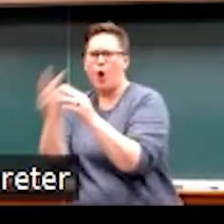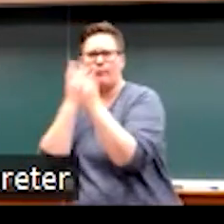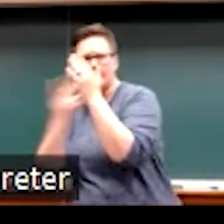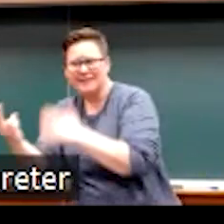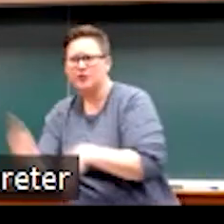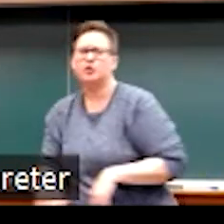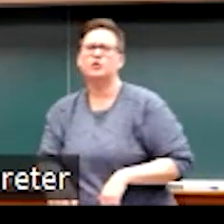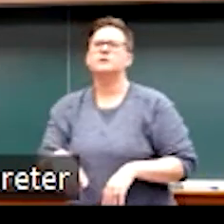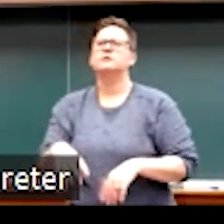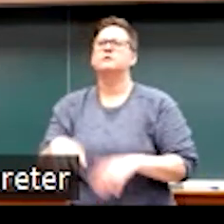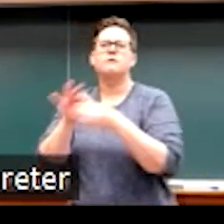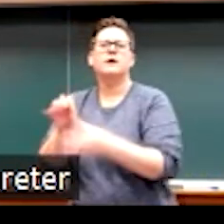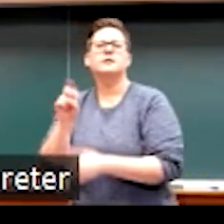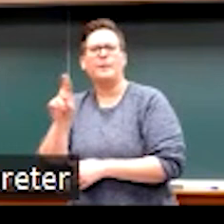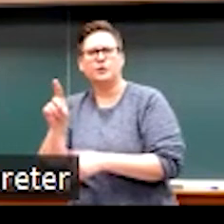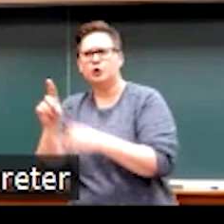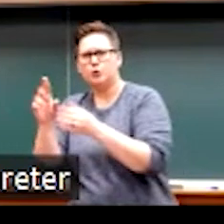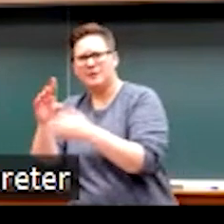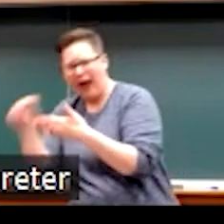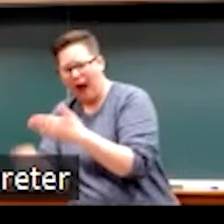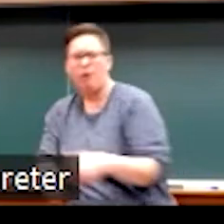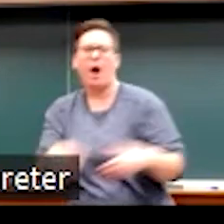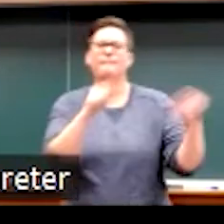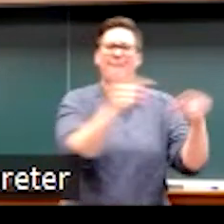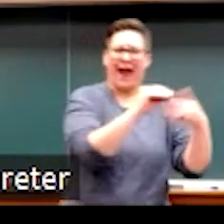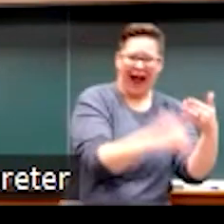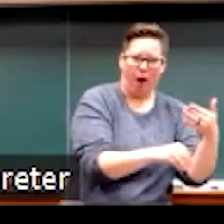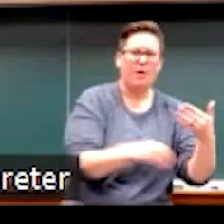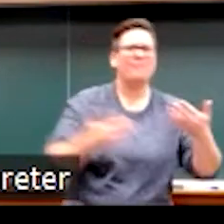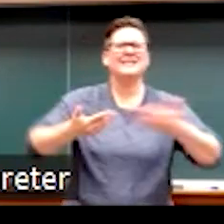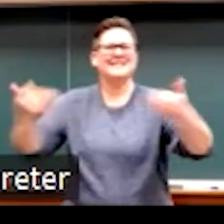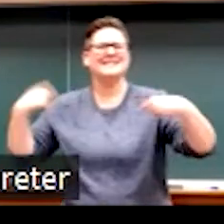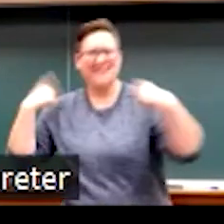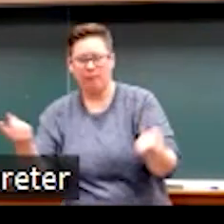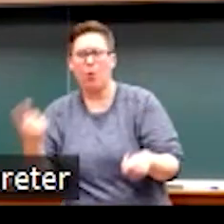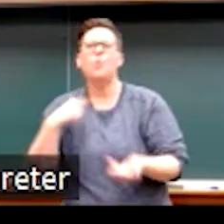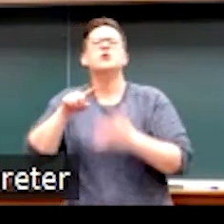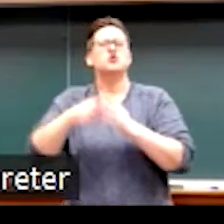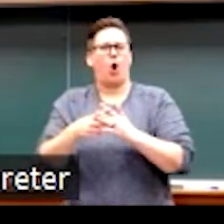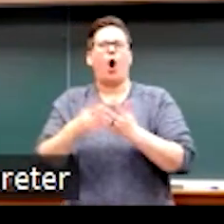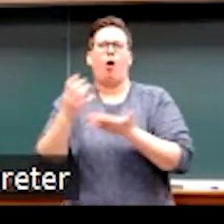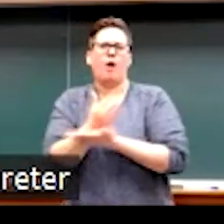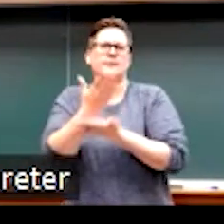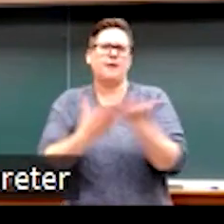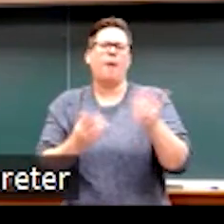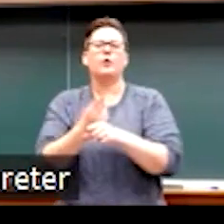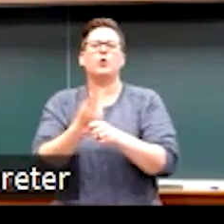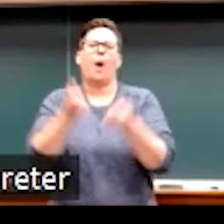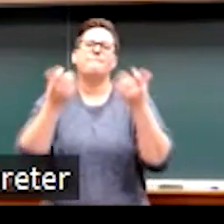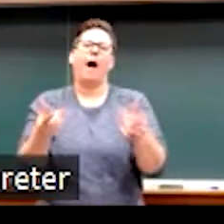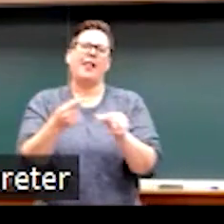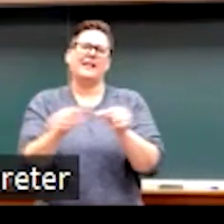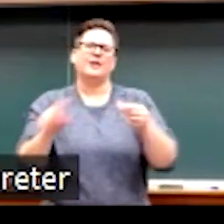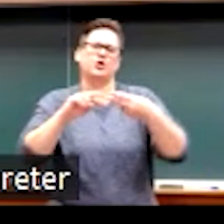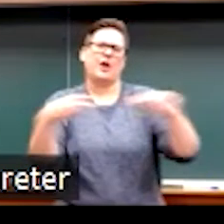of substance-related outcomes and pain-related outcomes. We have started to do some of this leveraging polygenic risk scores in